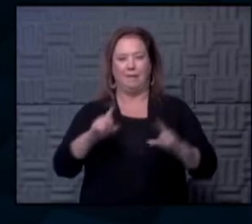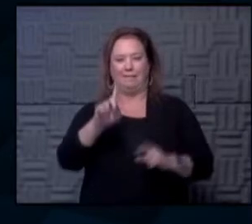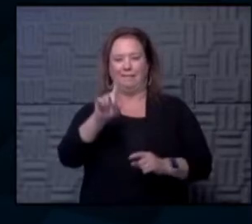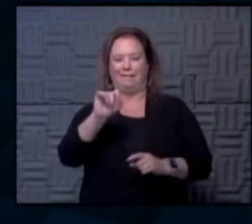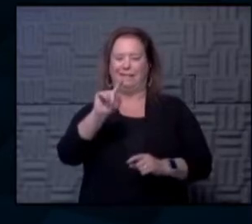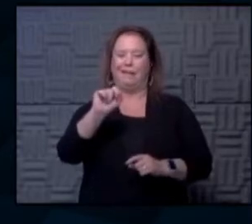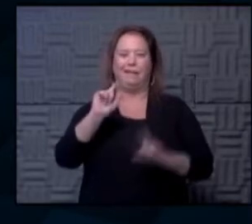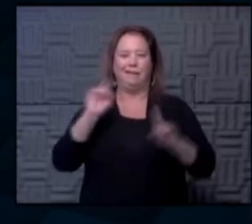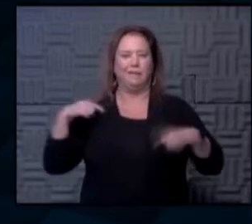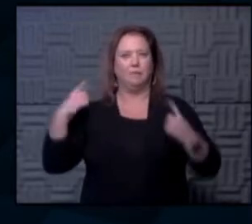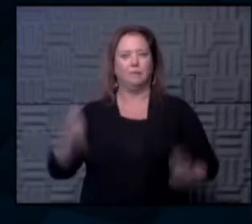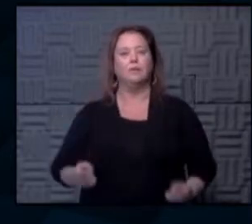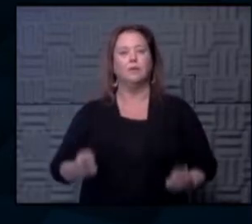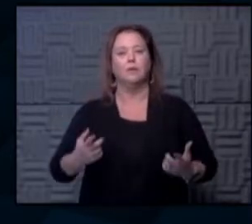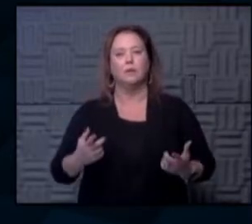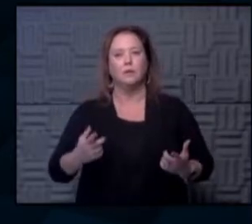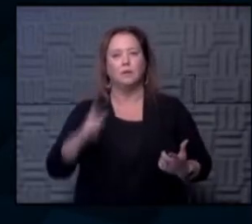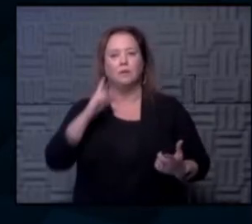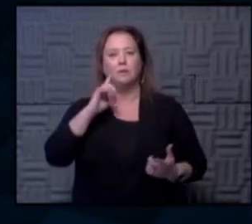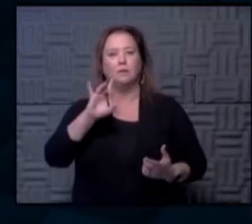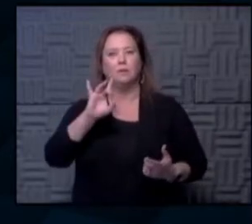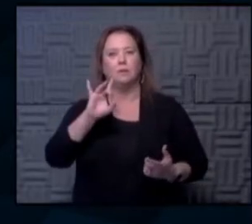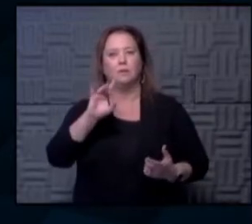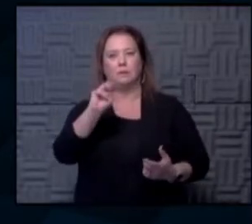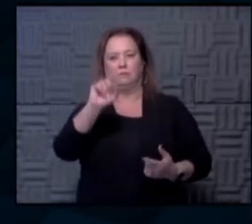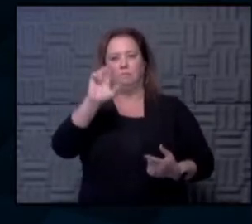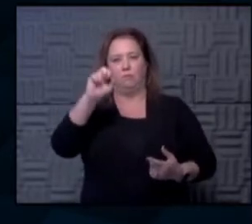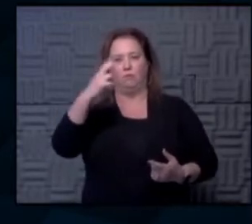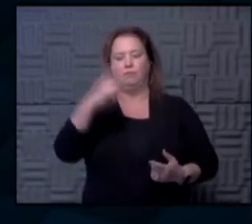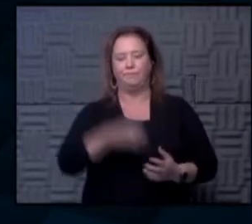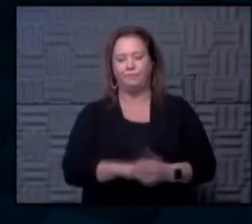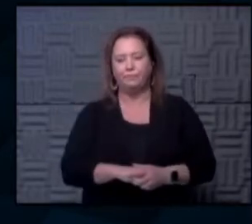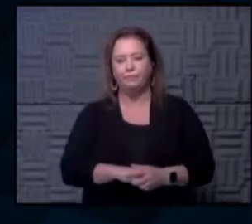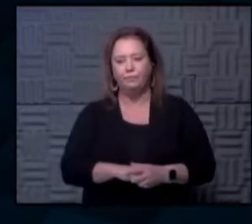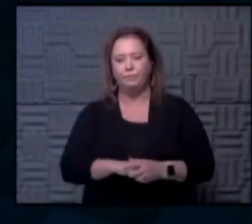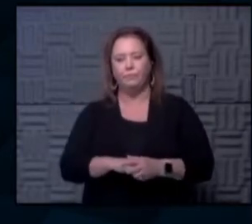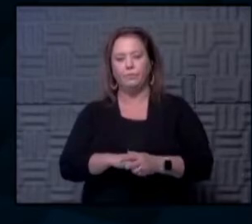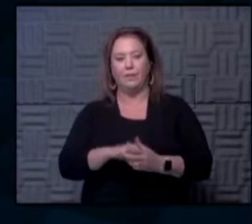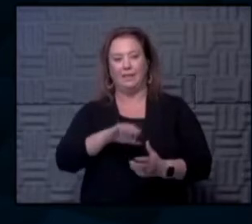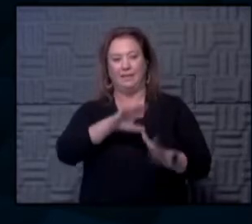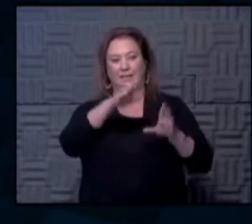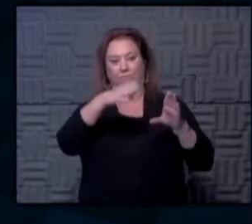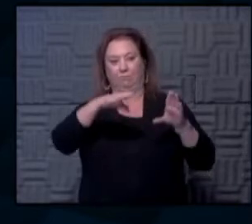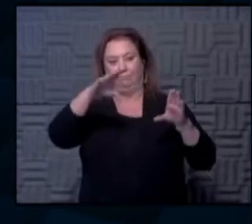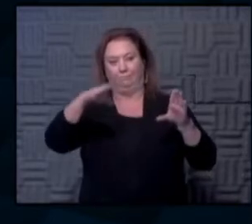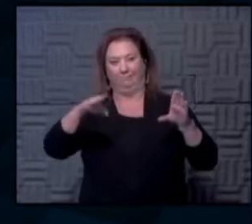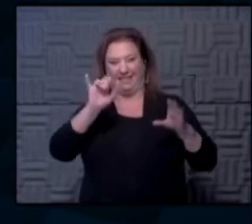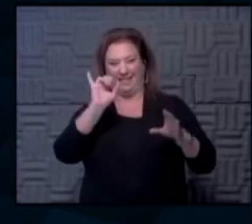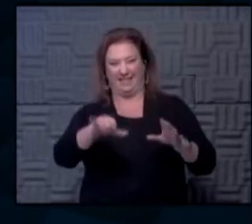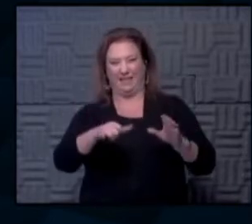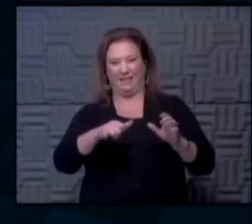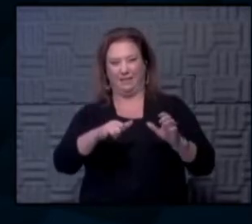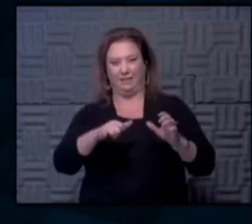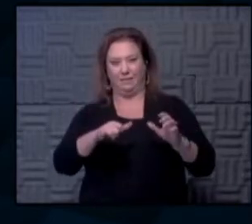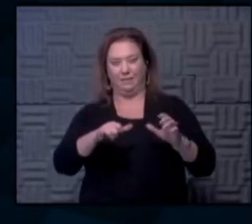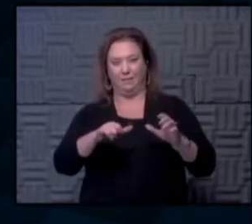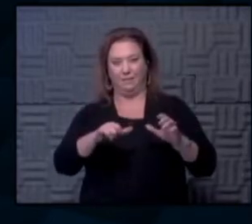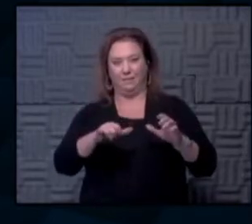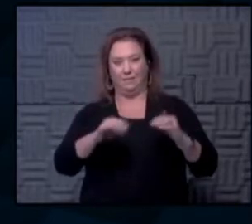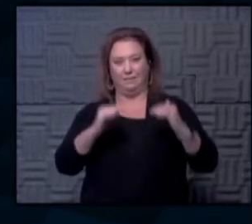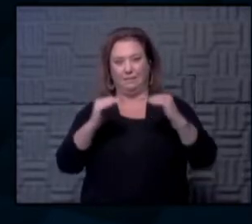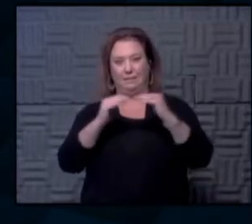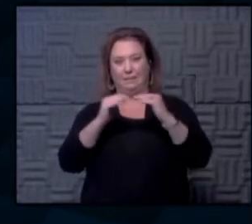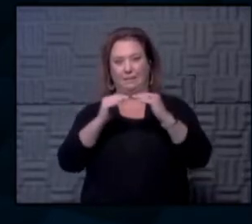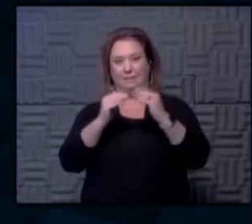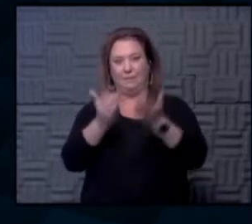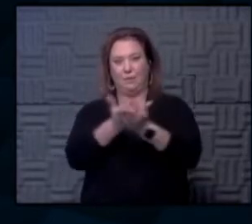data for about 8 since March. In any event, the shape of this curve looks exactly like the shape of the curve